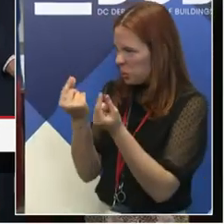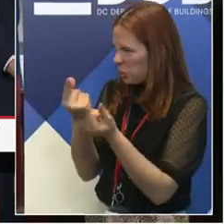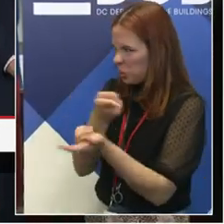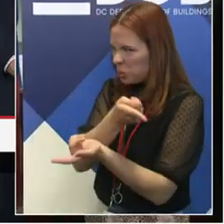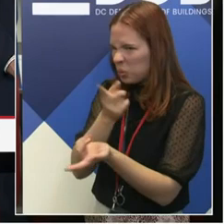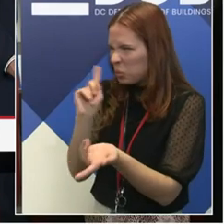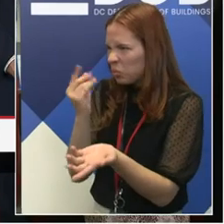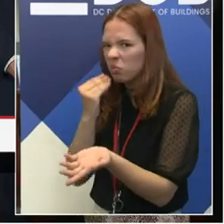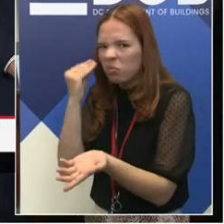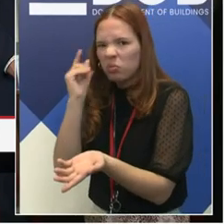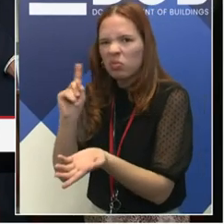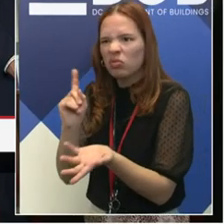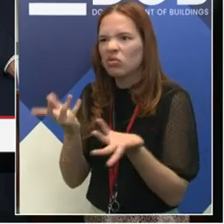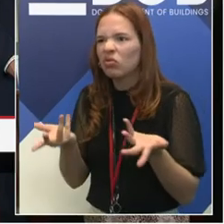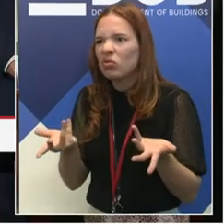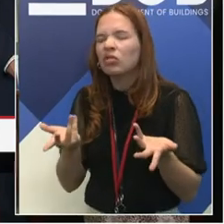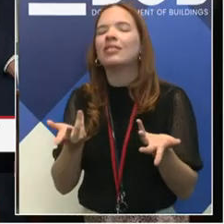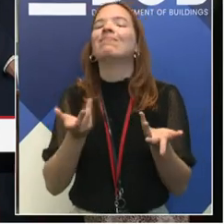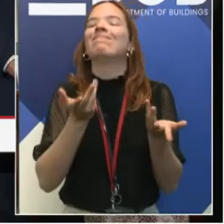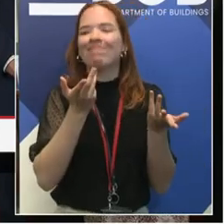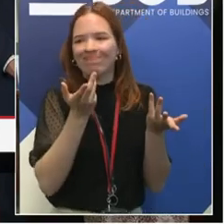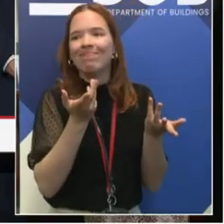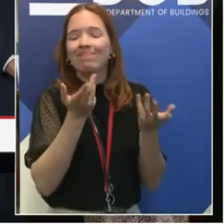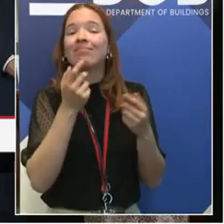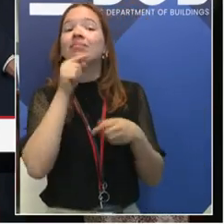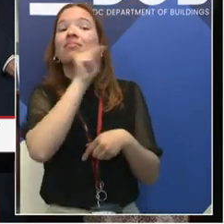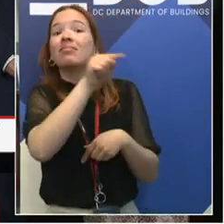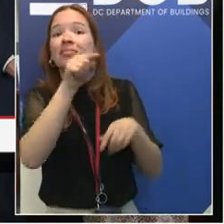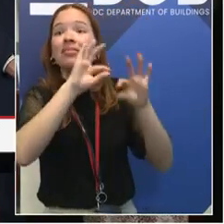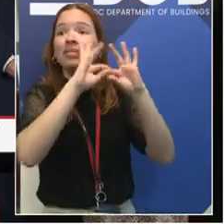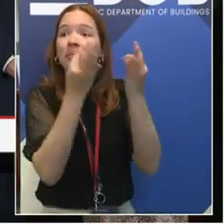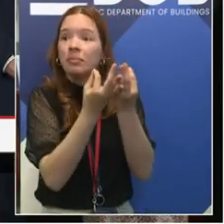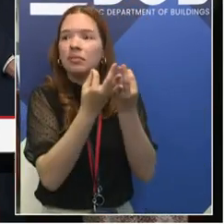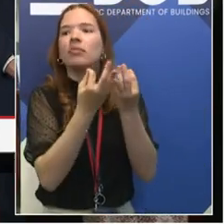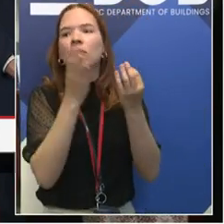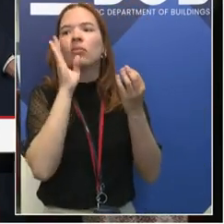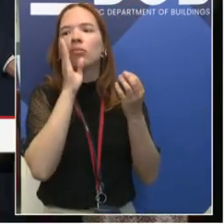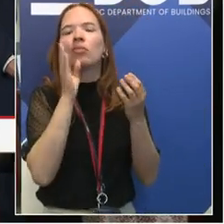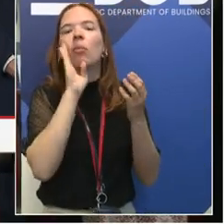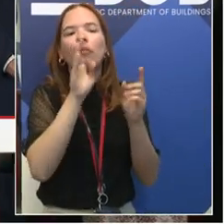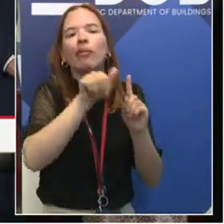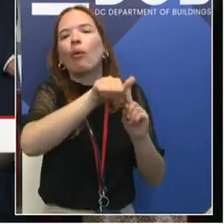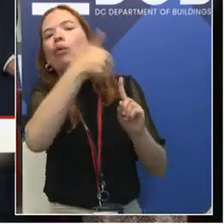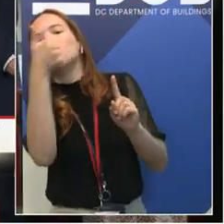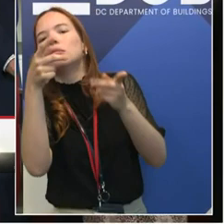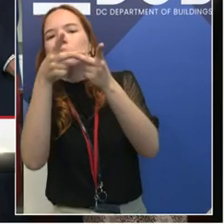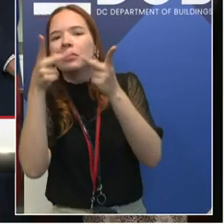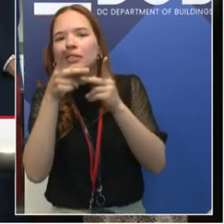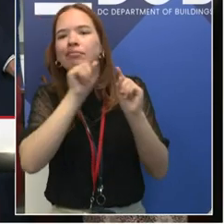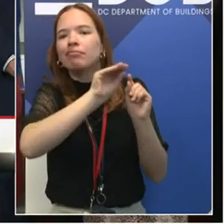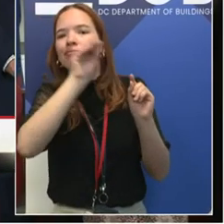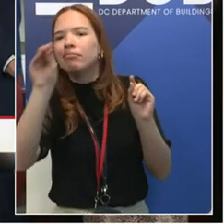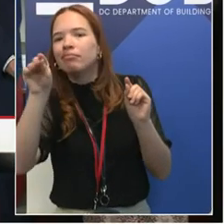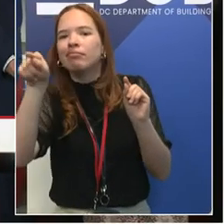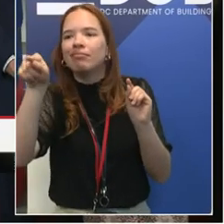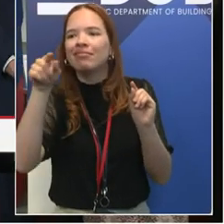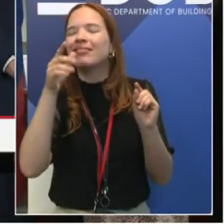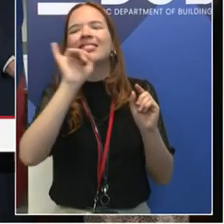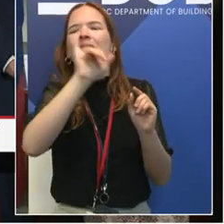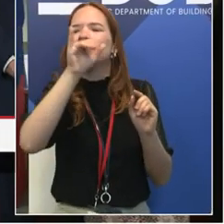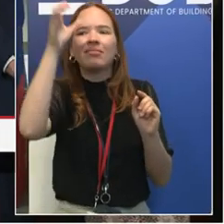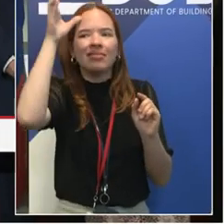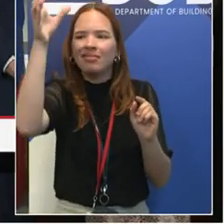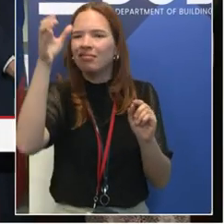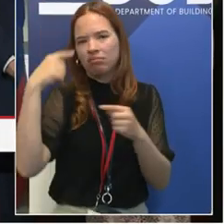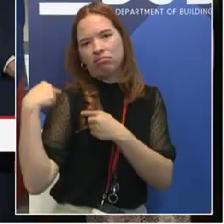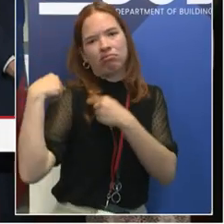to destinations onward or in other places as they have been for the last year. We